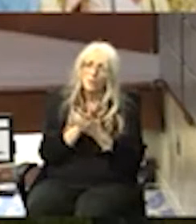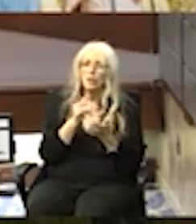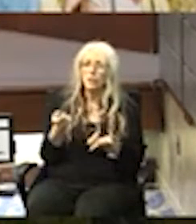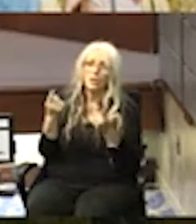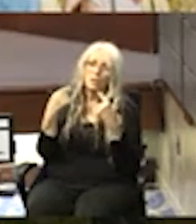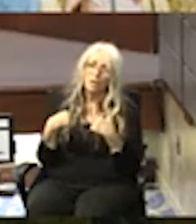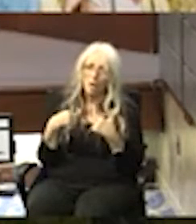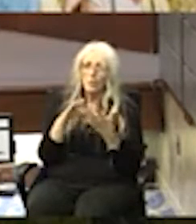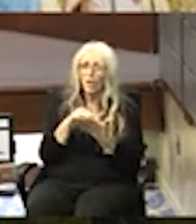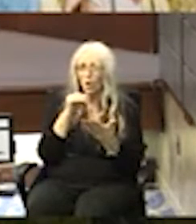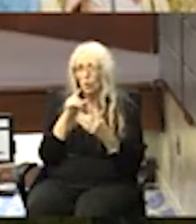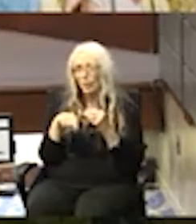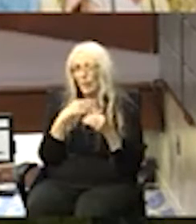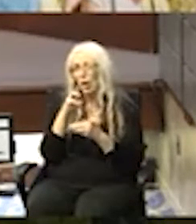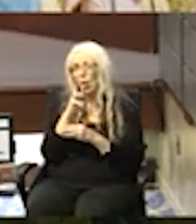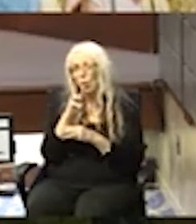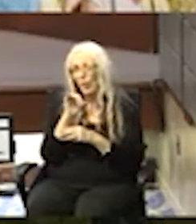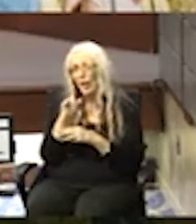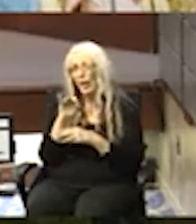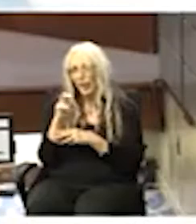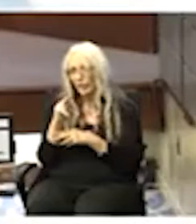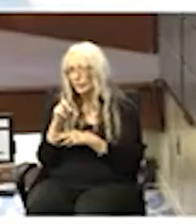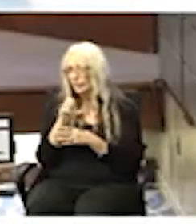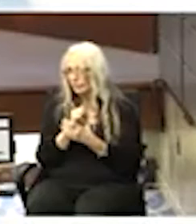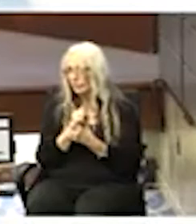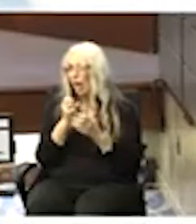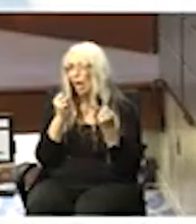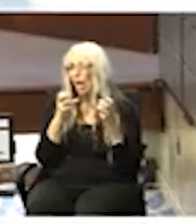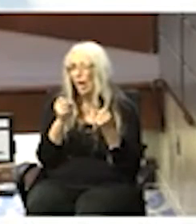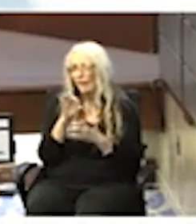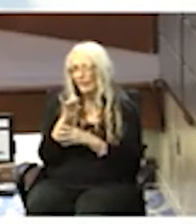and learn about these wetland stormwater facilities.